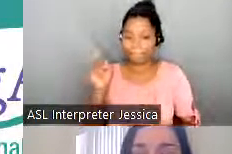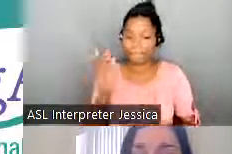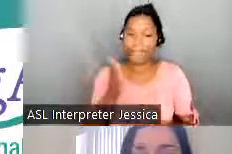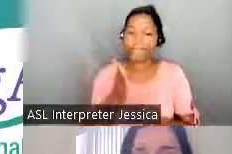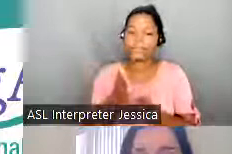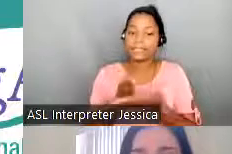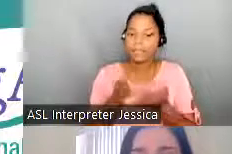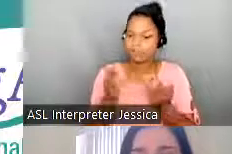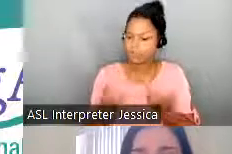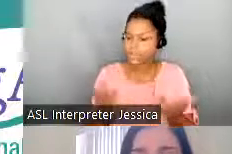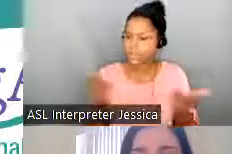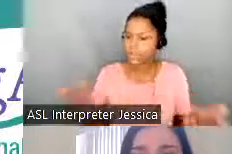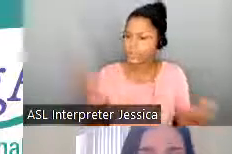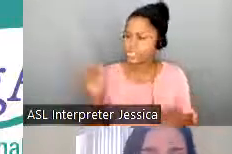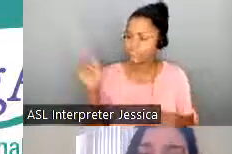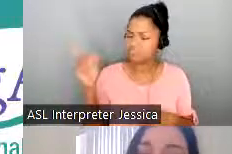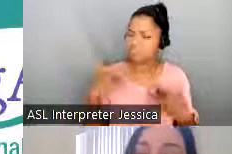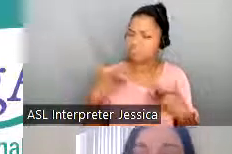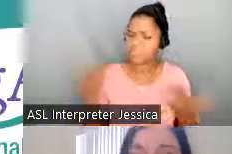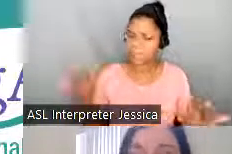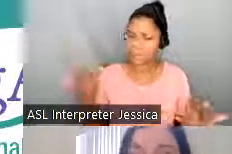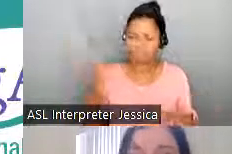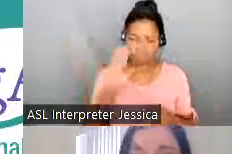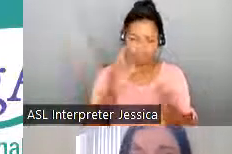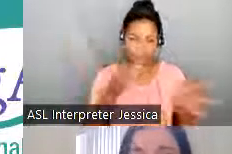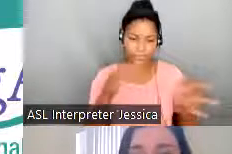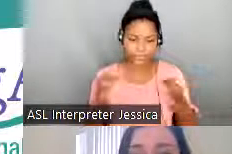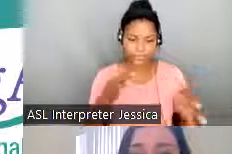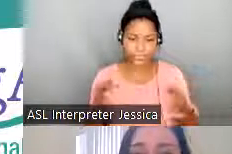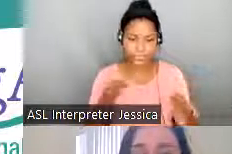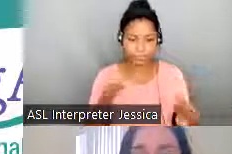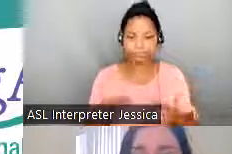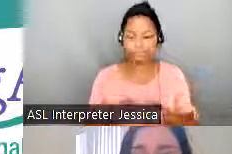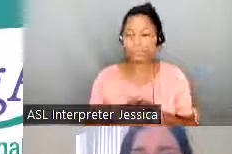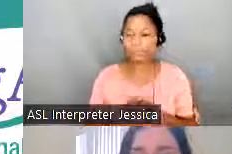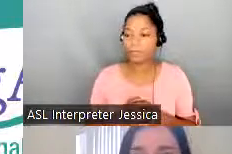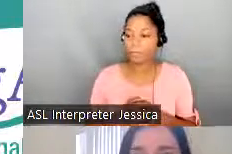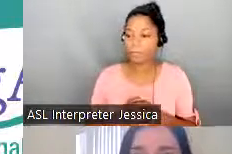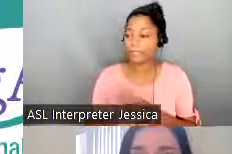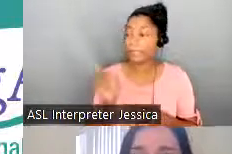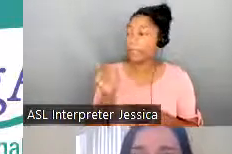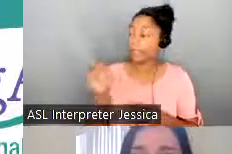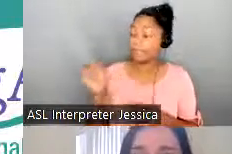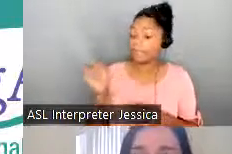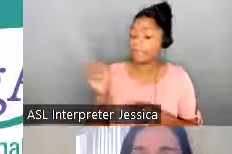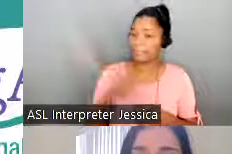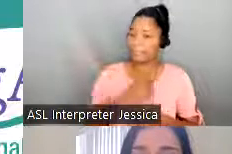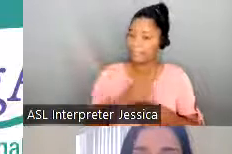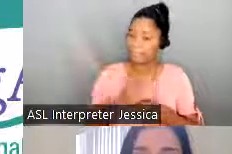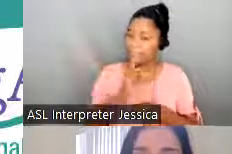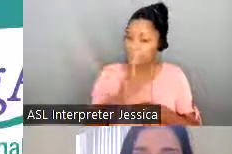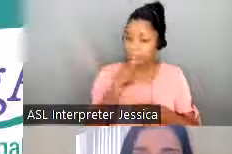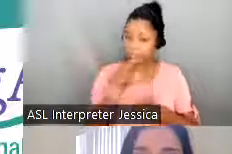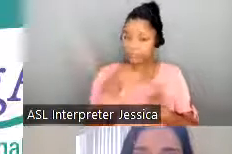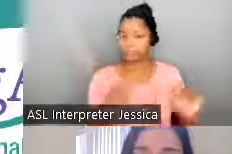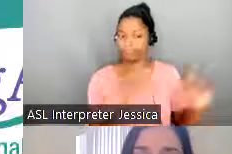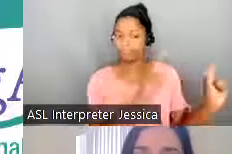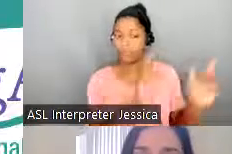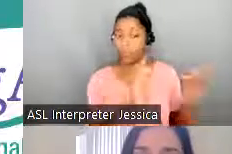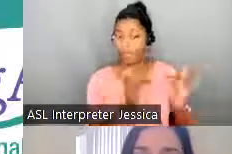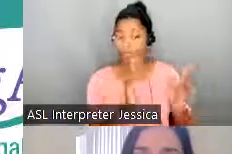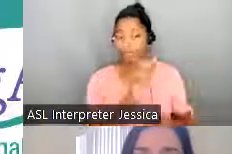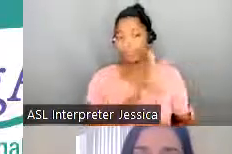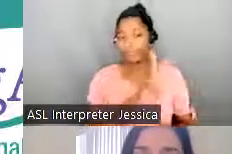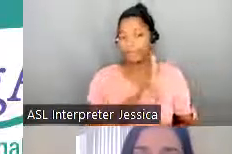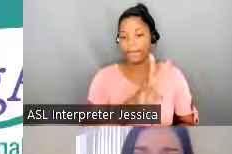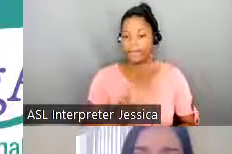tools. And first, I'll say to access all of the resources that I'm going to talk about, make sure you visit our website at